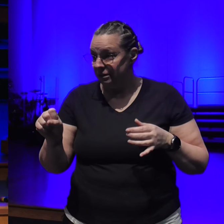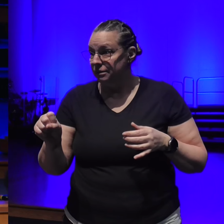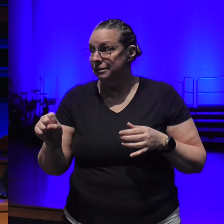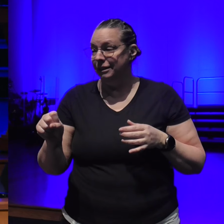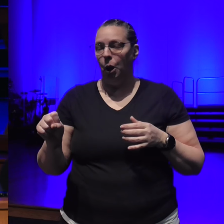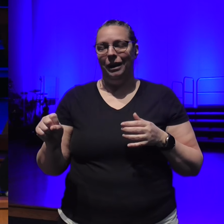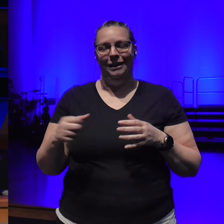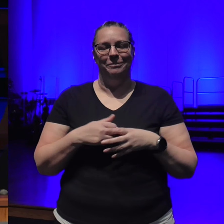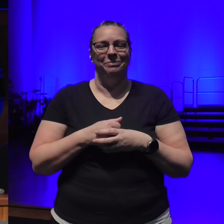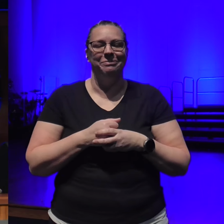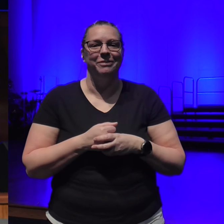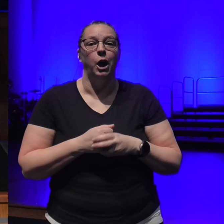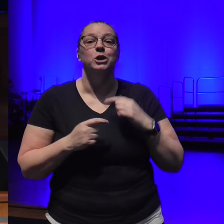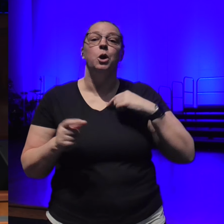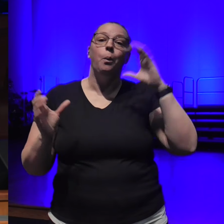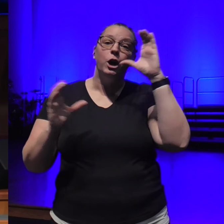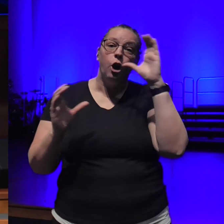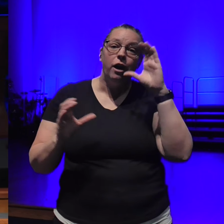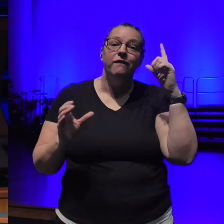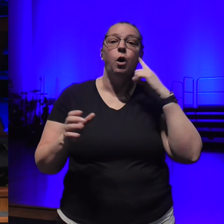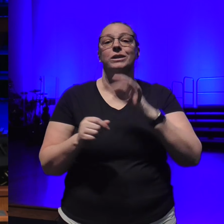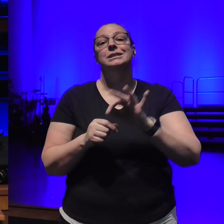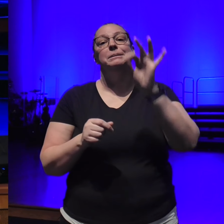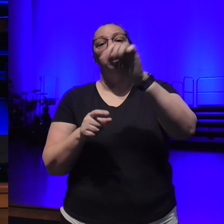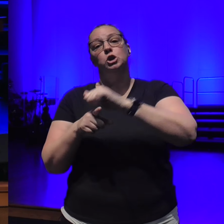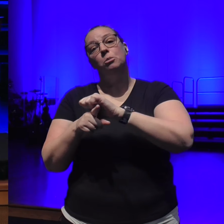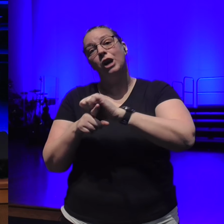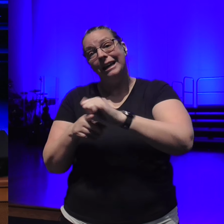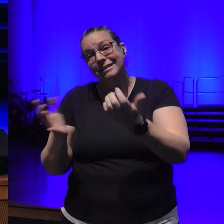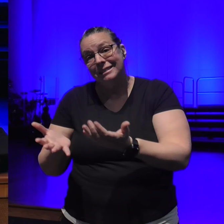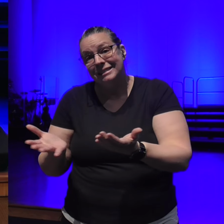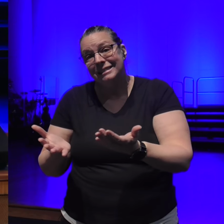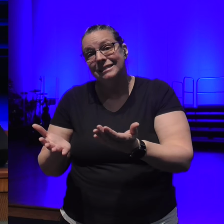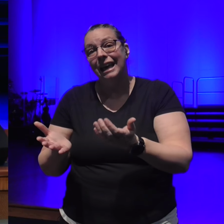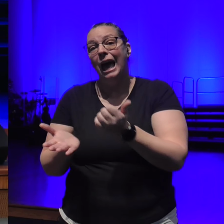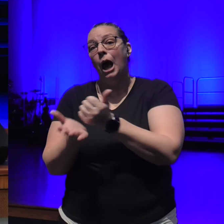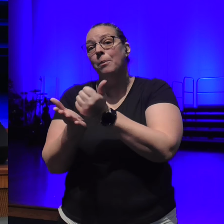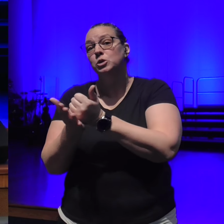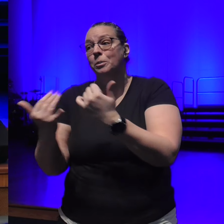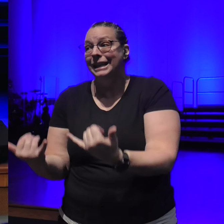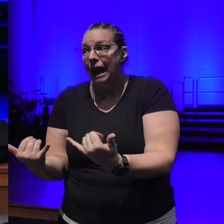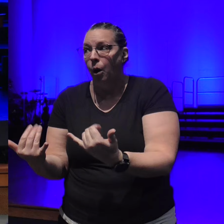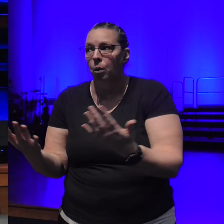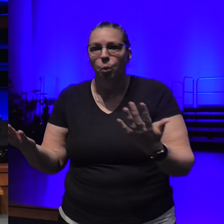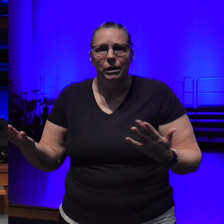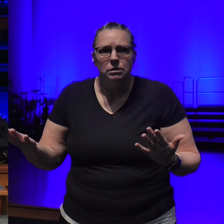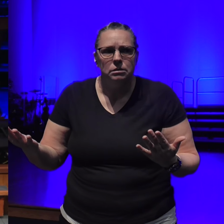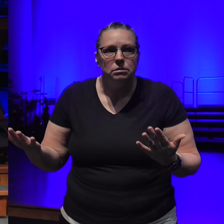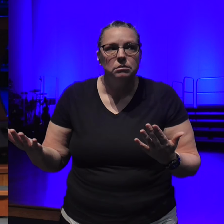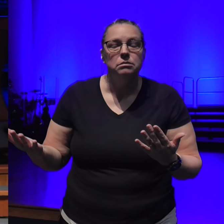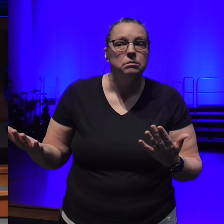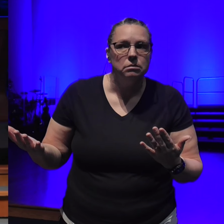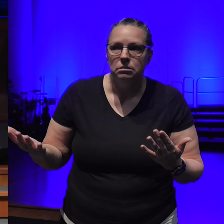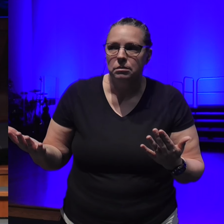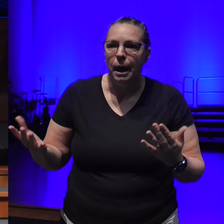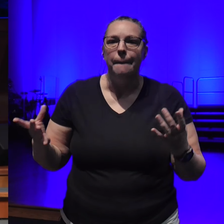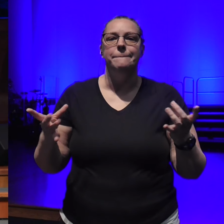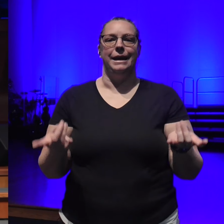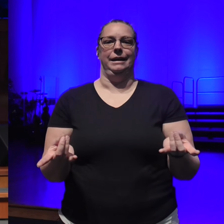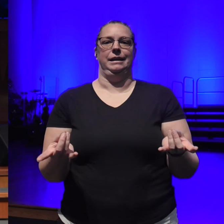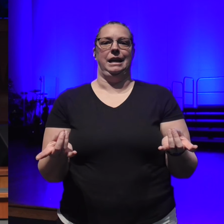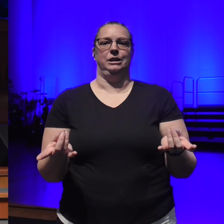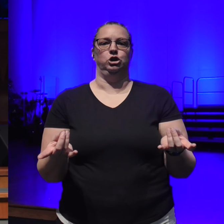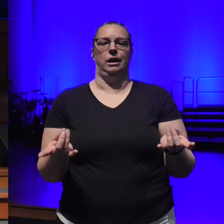And so what we're looking for you is the spiritual practice that helps you be in the now. And what is that? It's